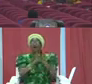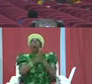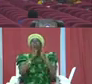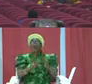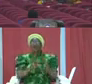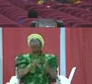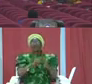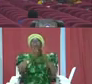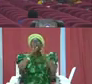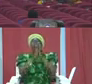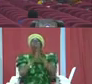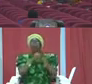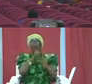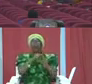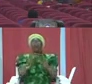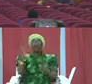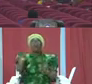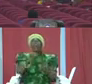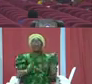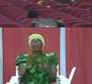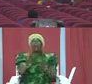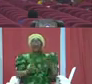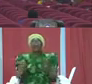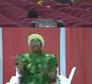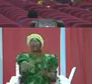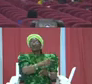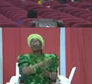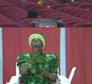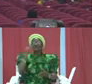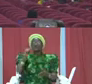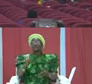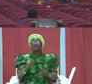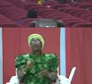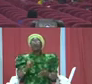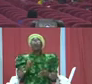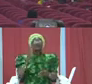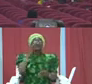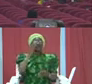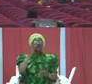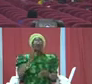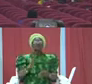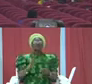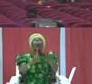When they serve you the wine, you hold it on till we have all been served.